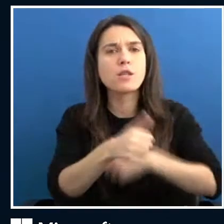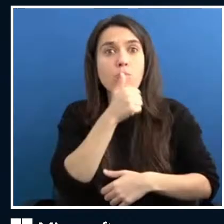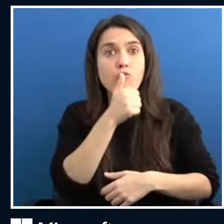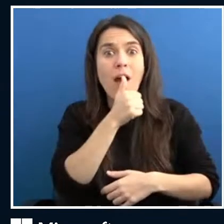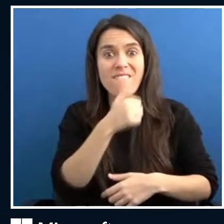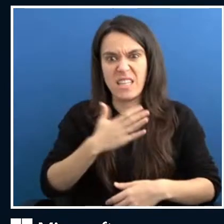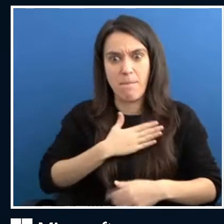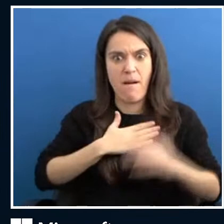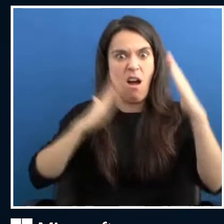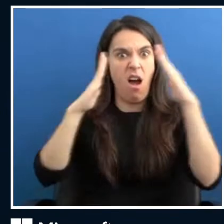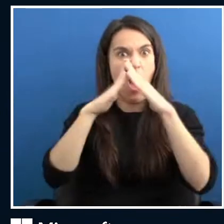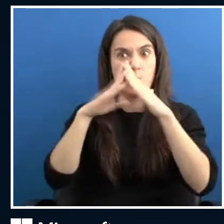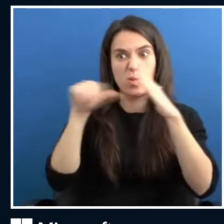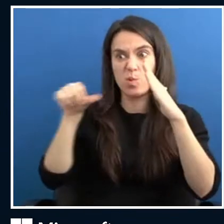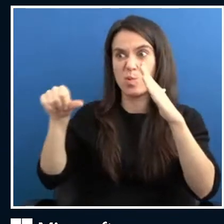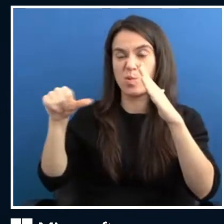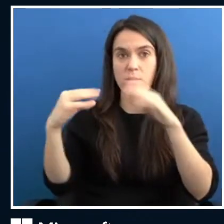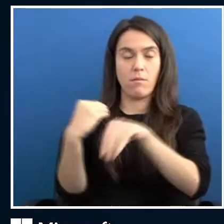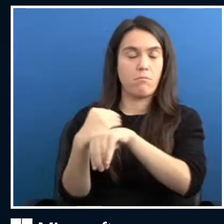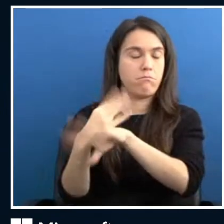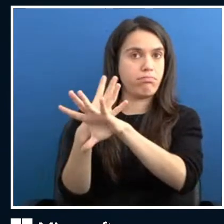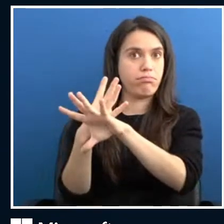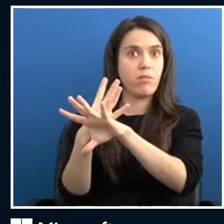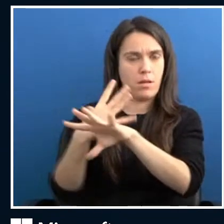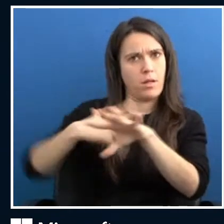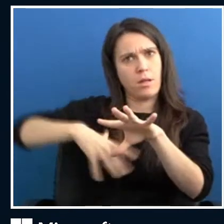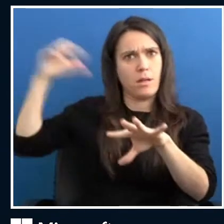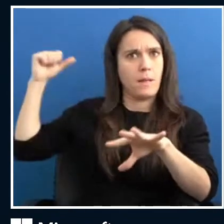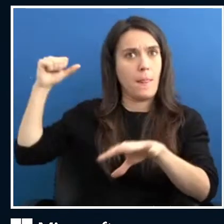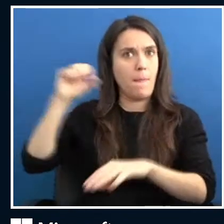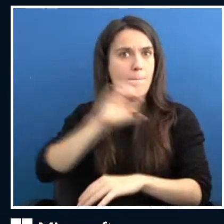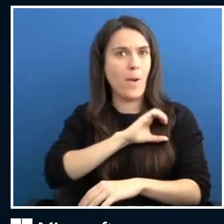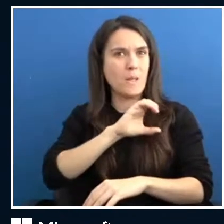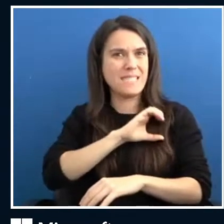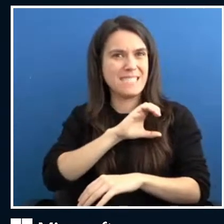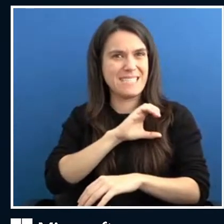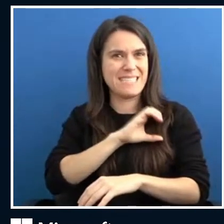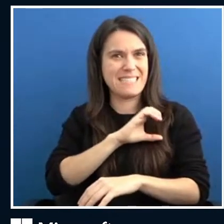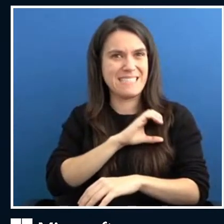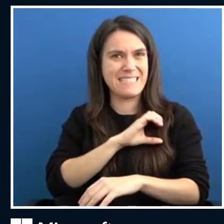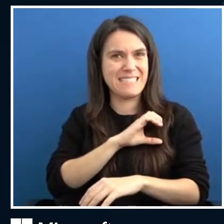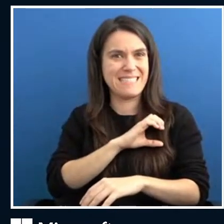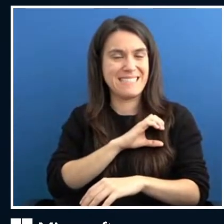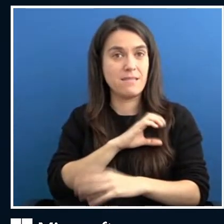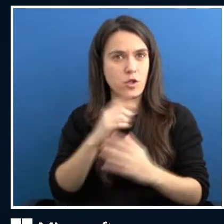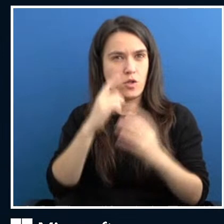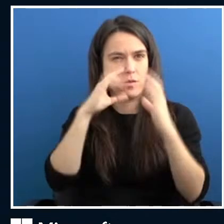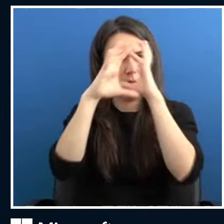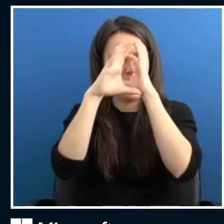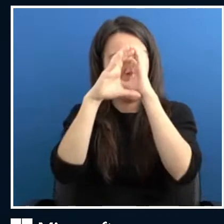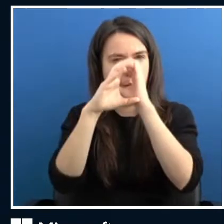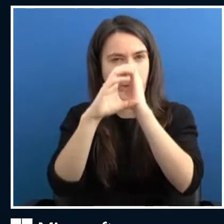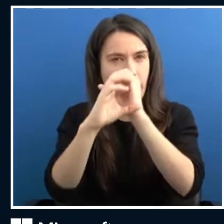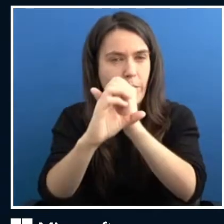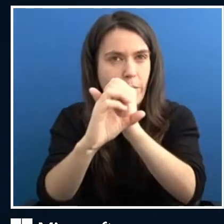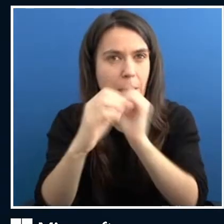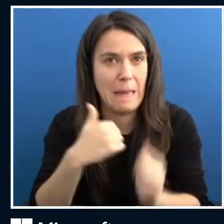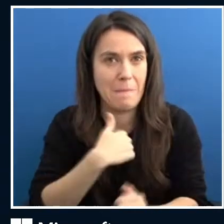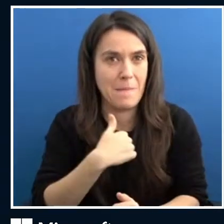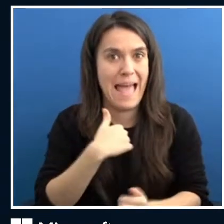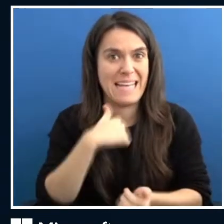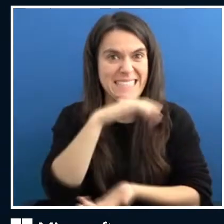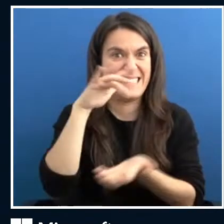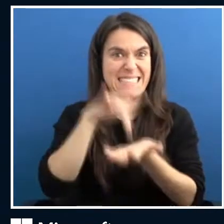and the blue is police departments. So when I zoomed in on my city of Knoxville, Tennessee, our police